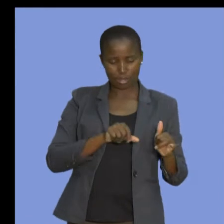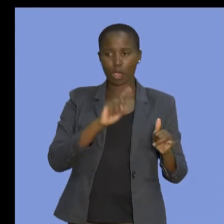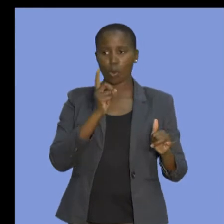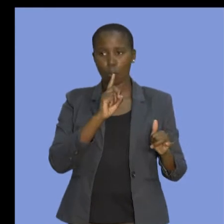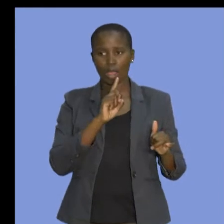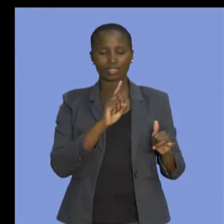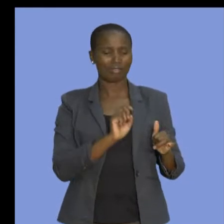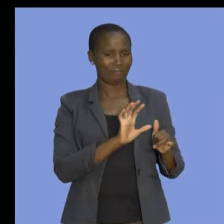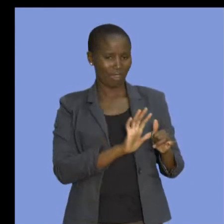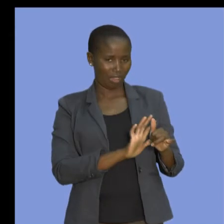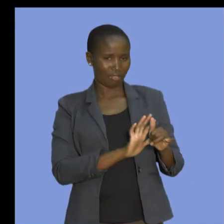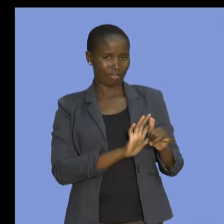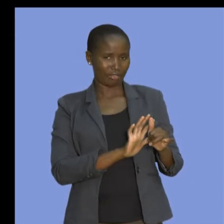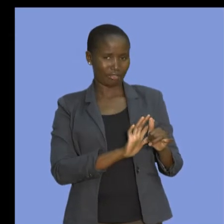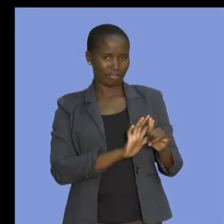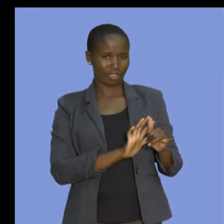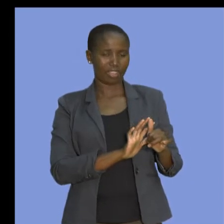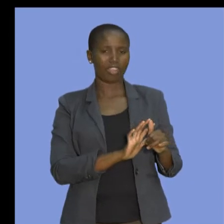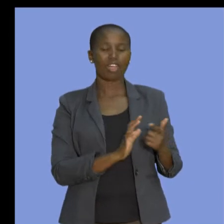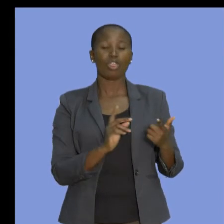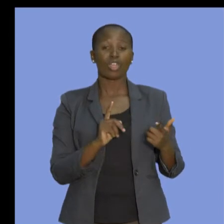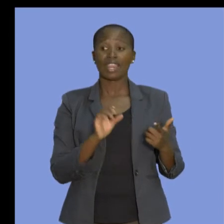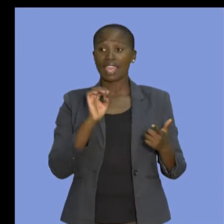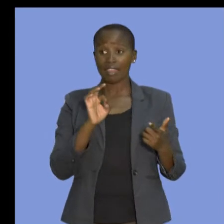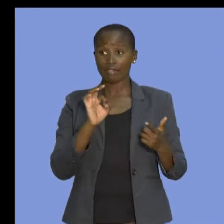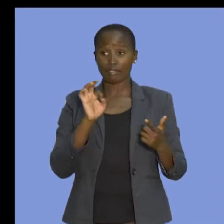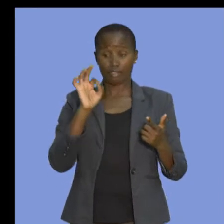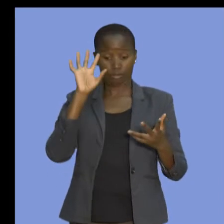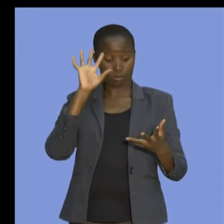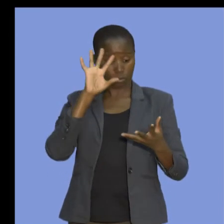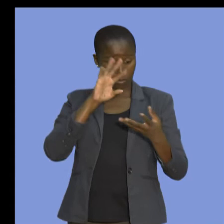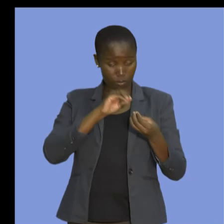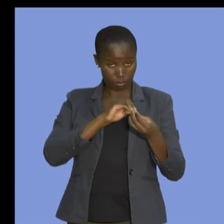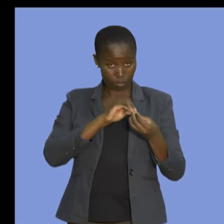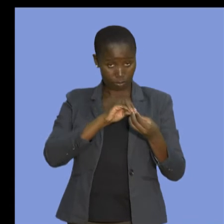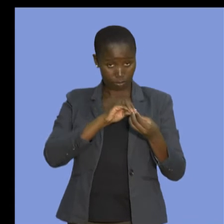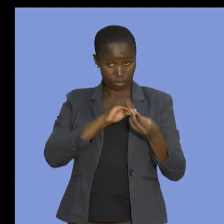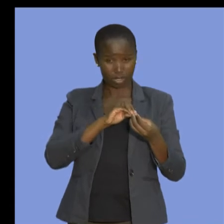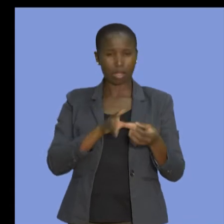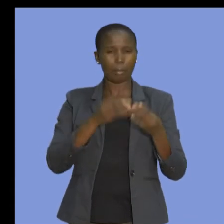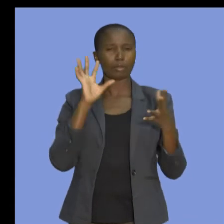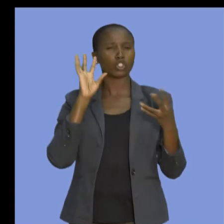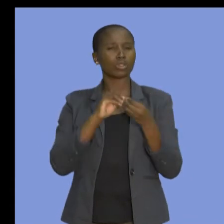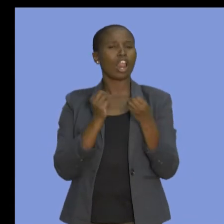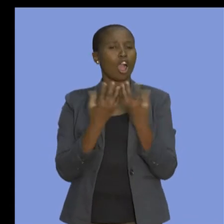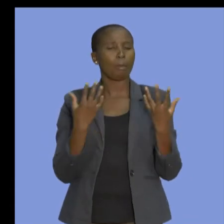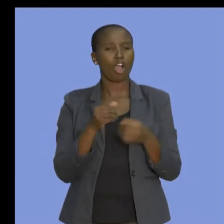5 runs. And if we add all this, I think we get 30